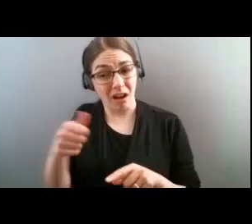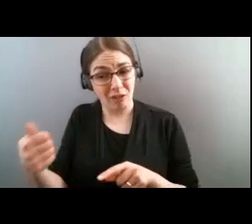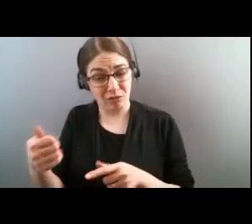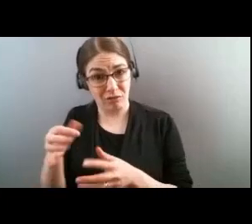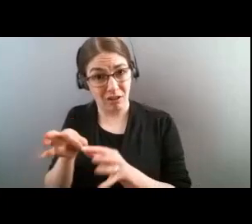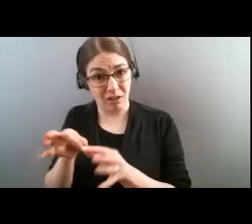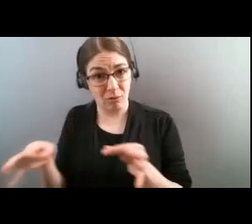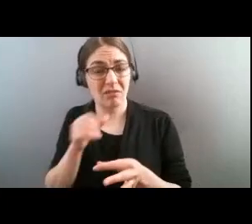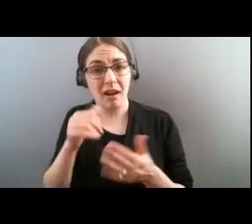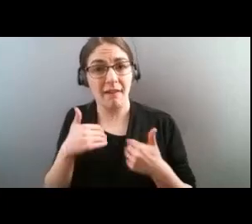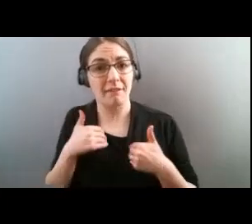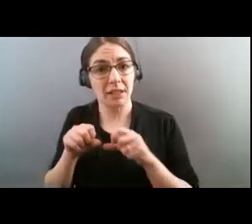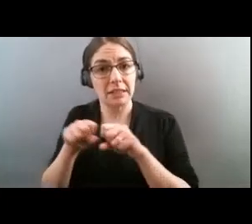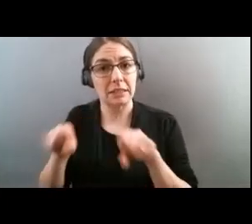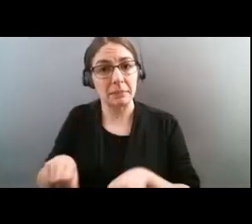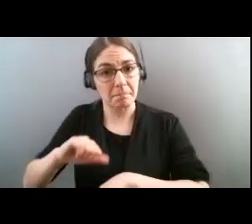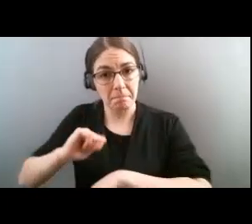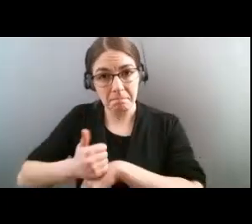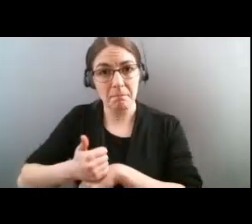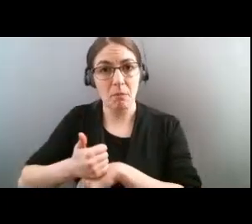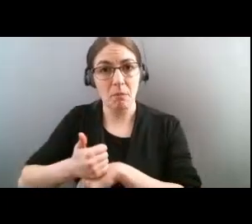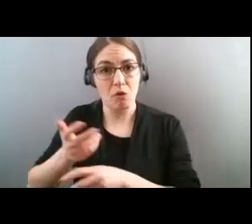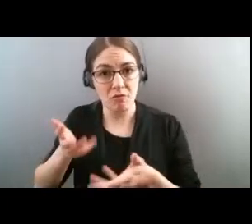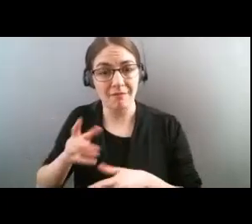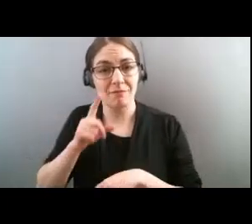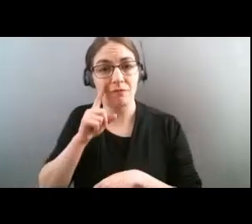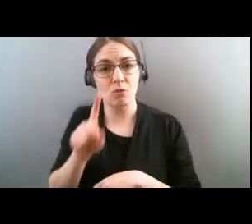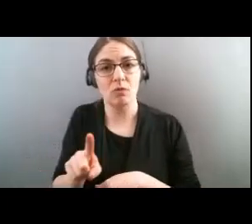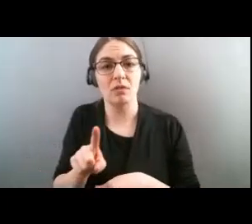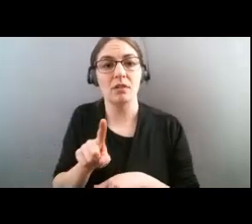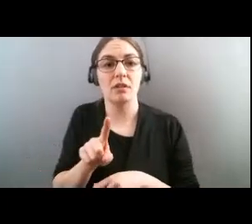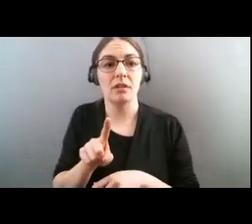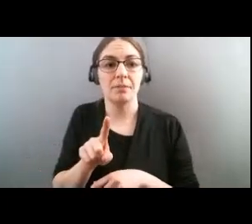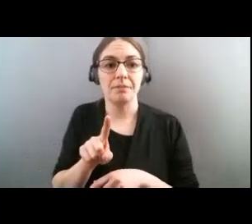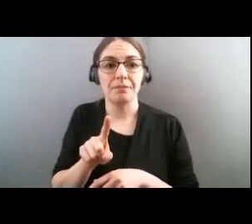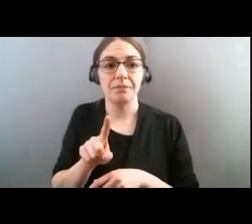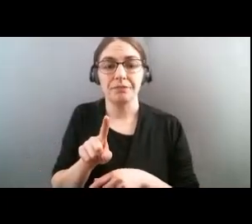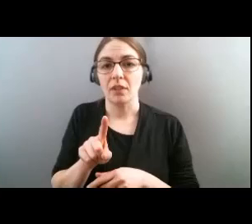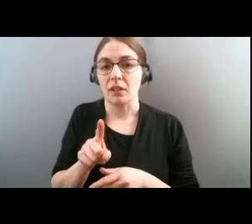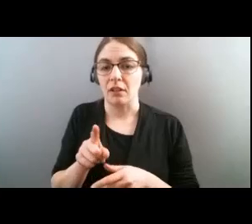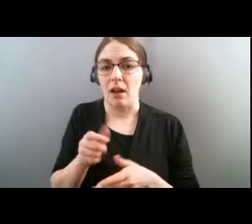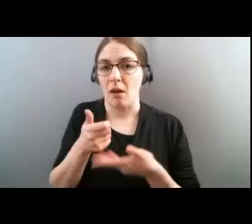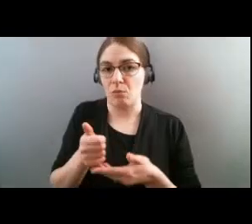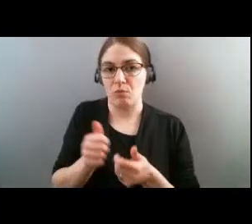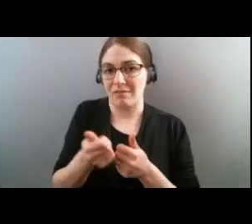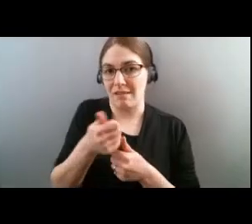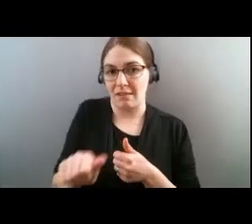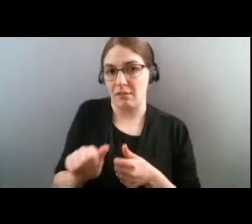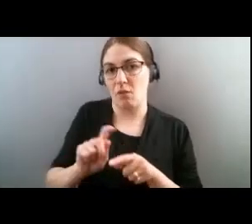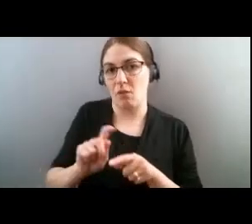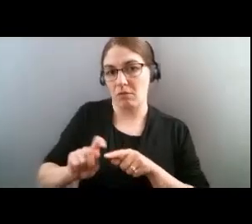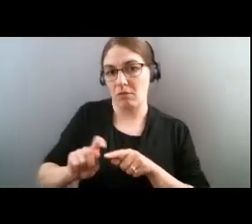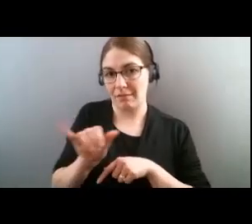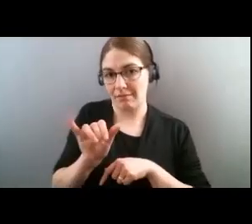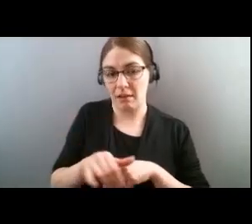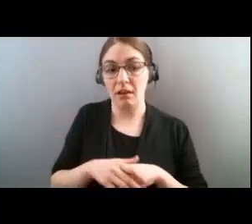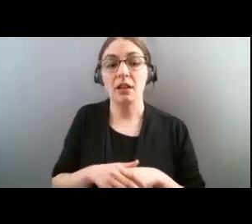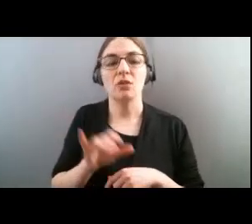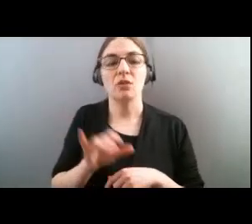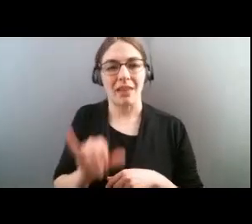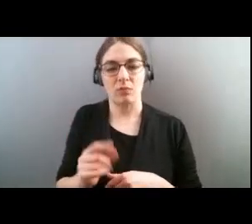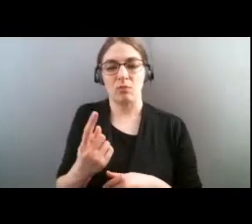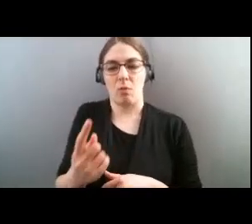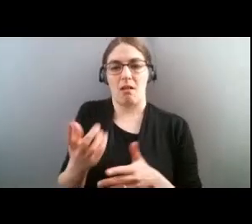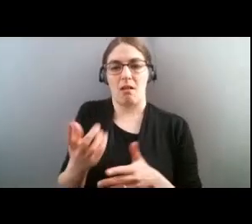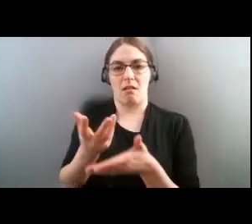a system in place to attend any of those calls. So we make sure that was a gap that we identify at that